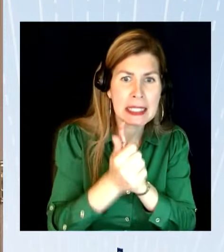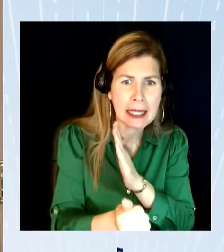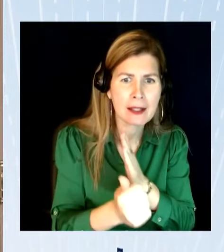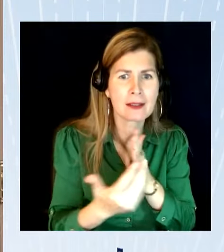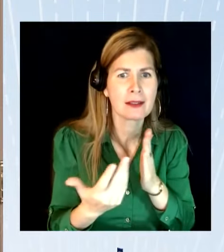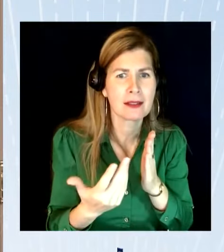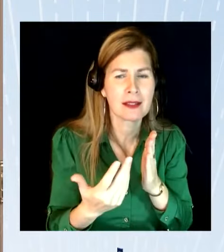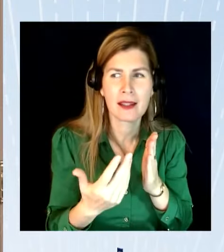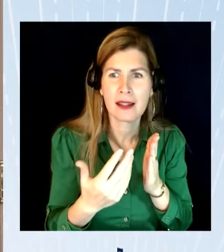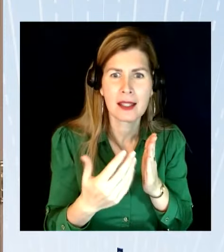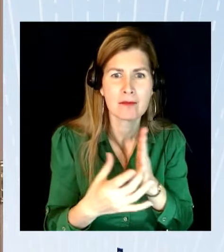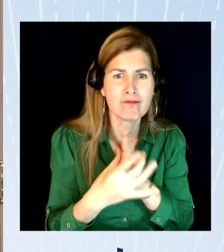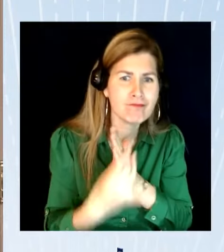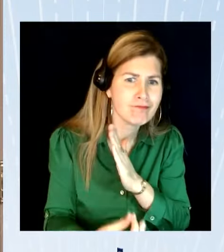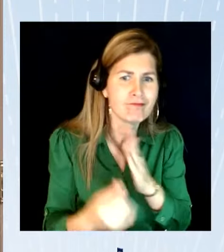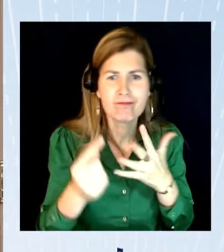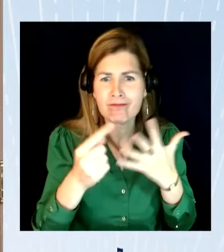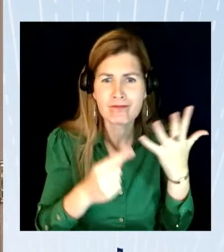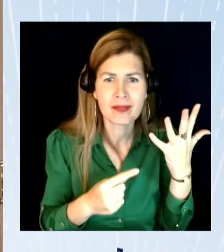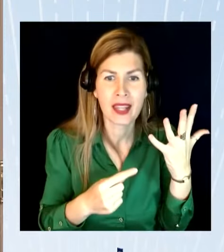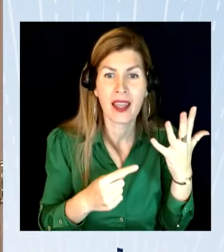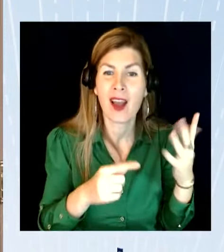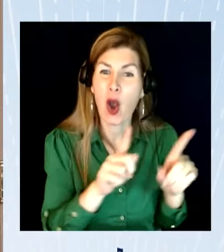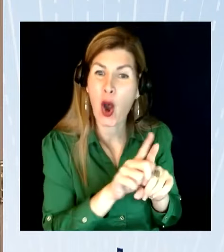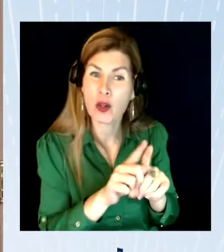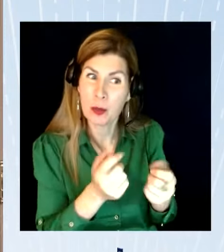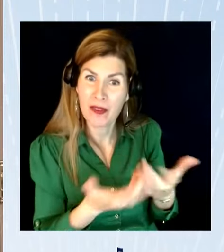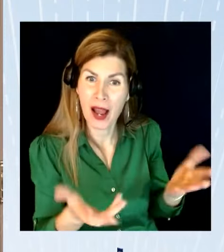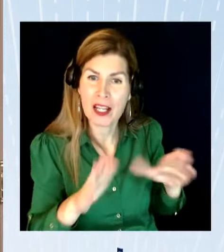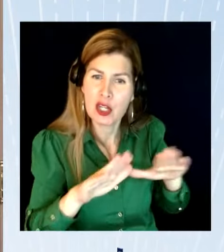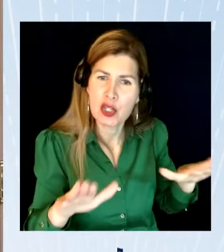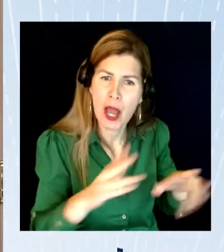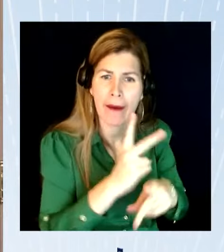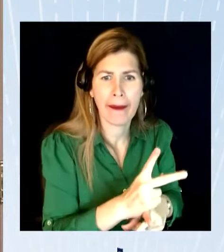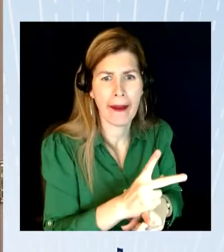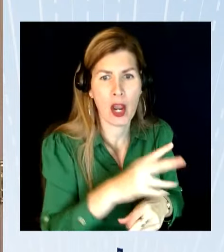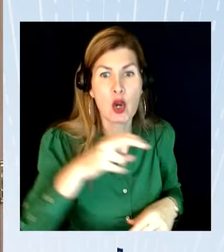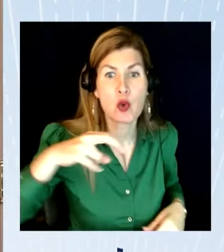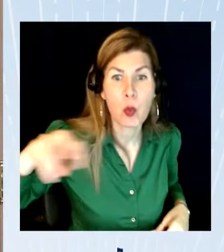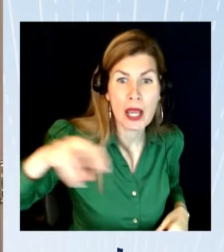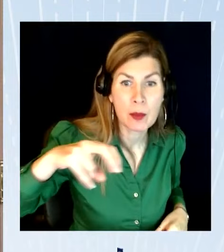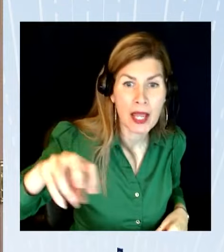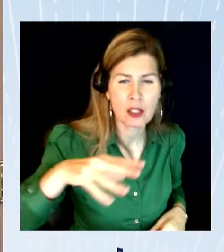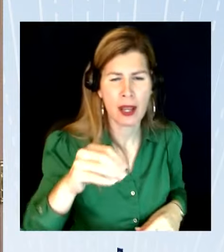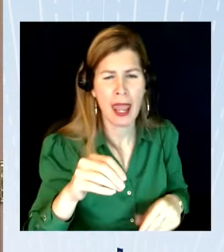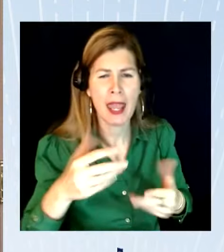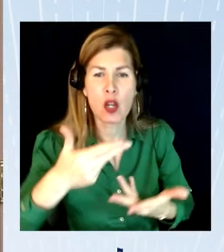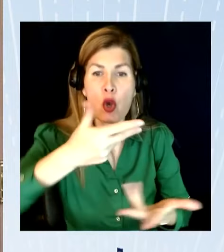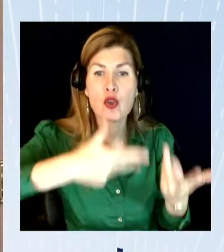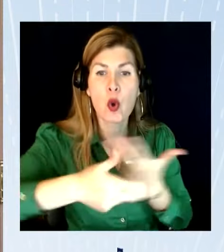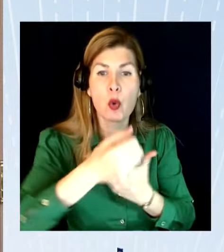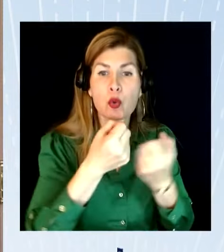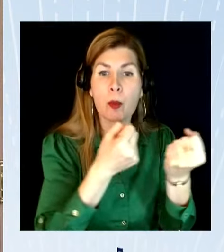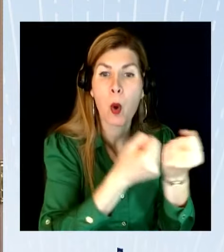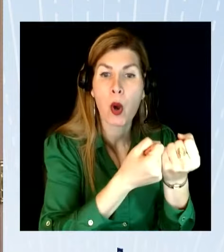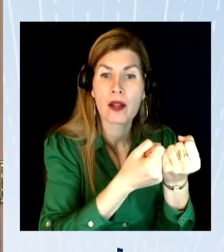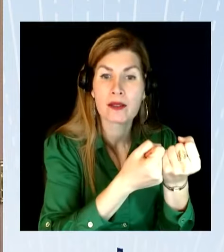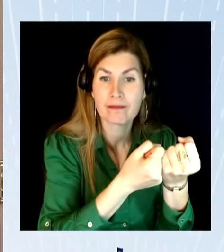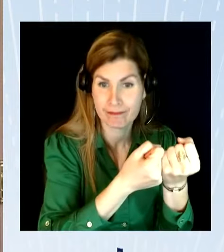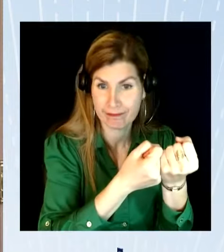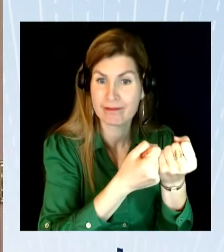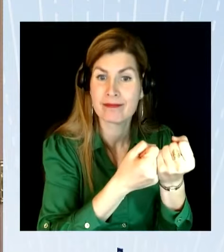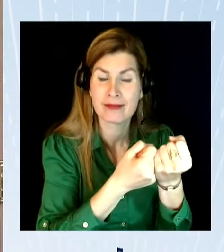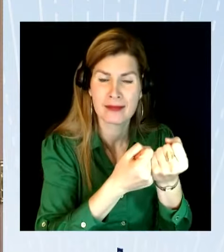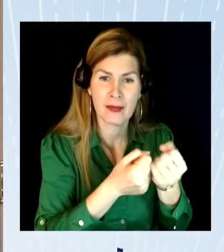also importantly, childcare, transportation, and social support. You see, the worker has to be